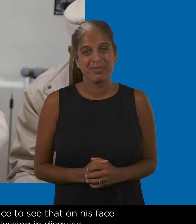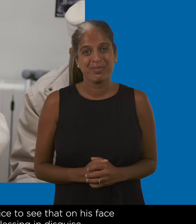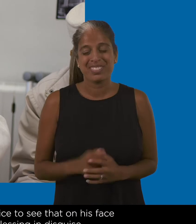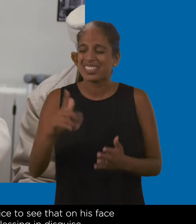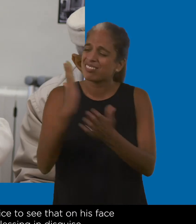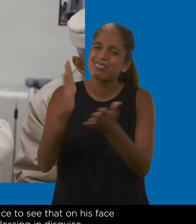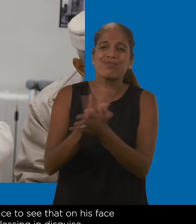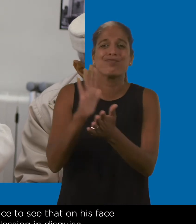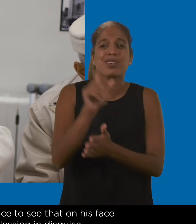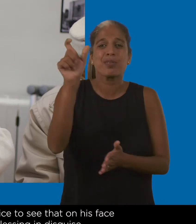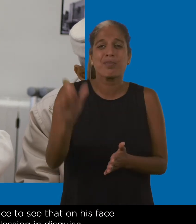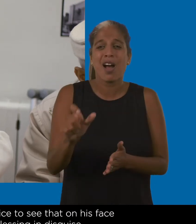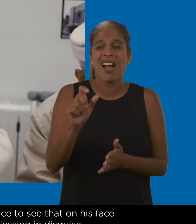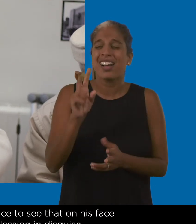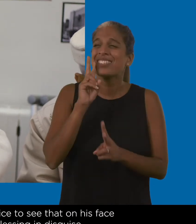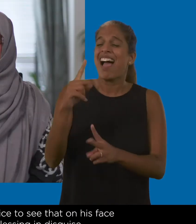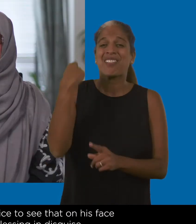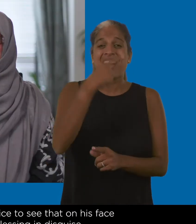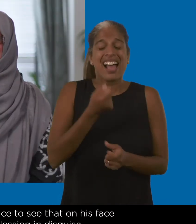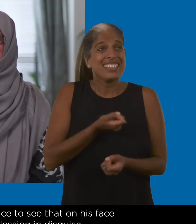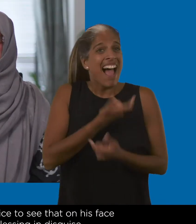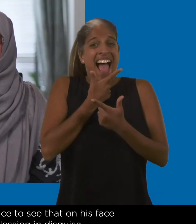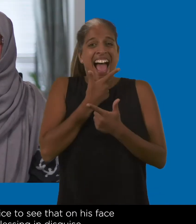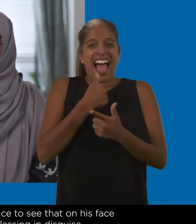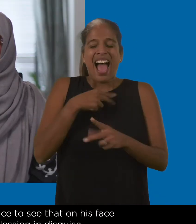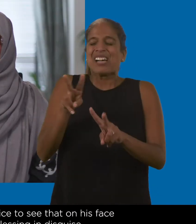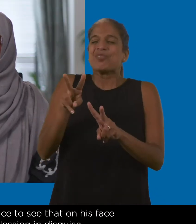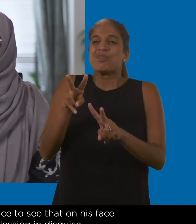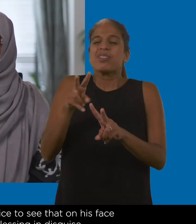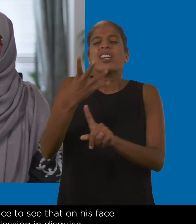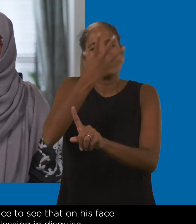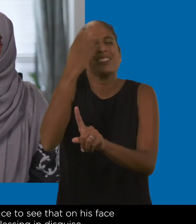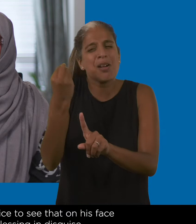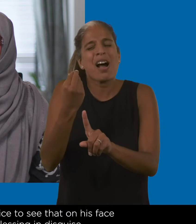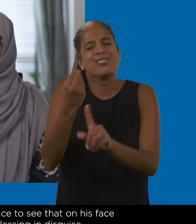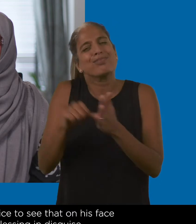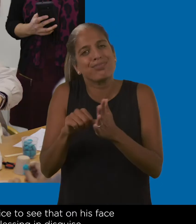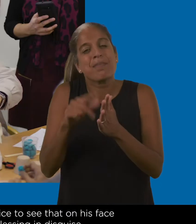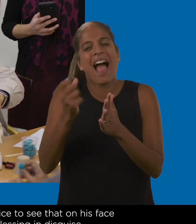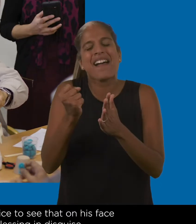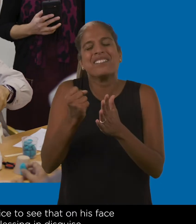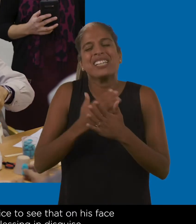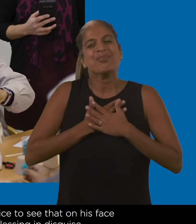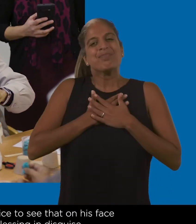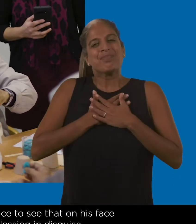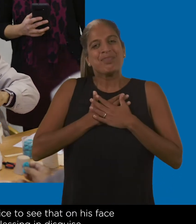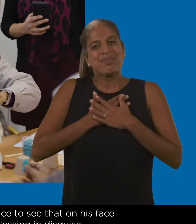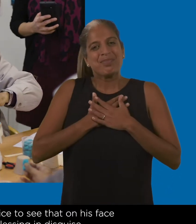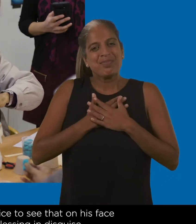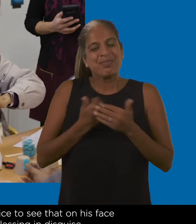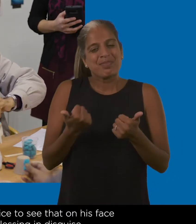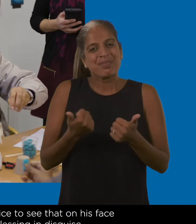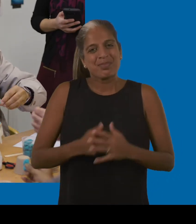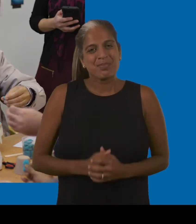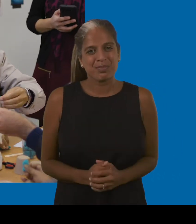He by nature is a jolly man, so it's nice to see that on his face when he comes back. It's a blessing in